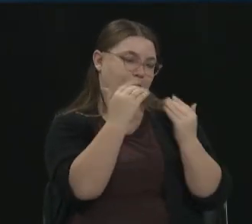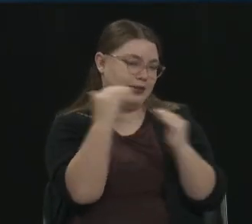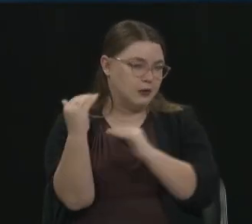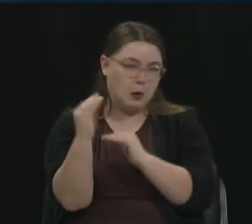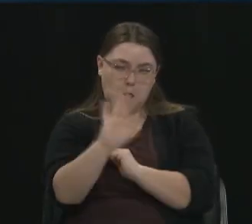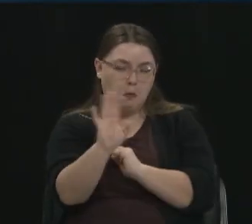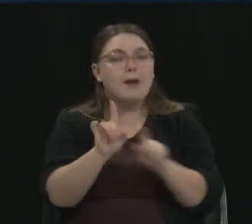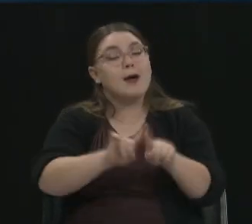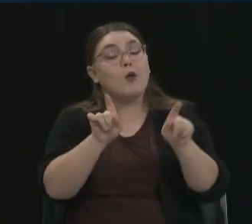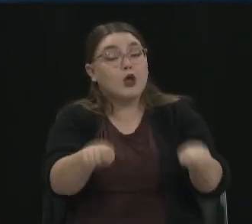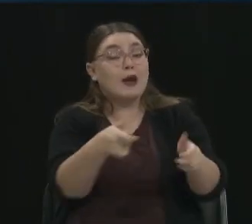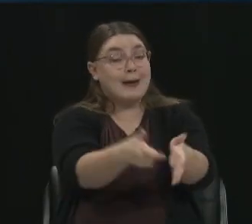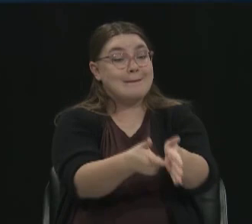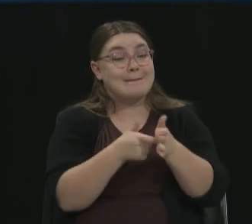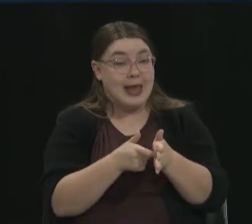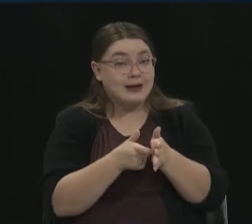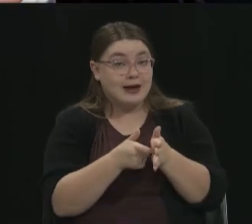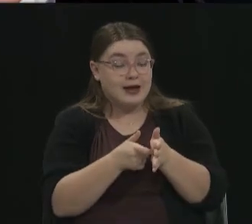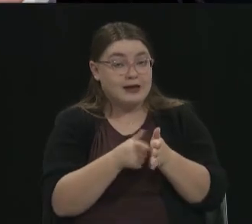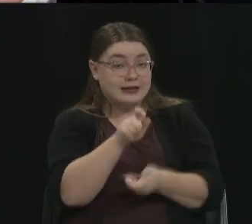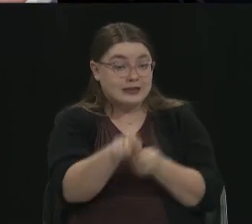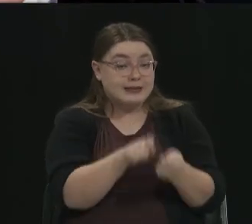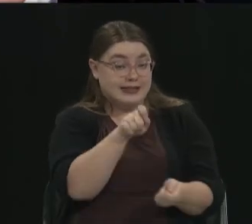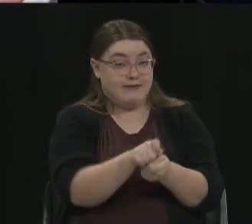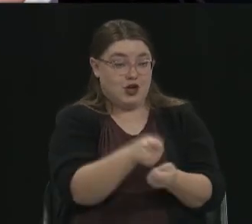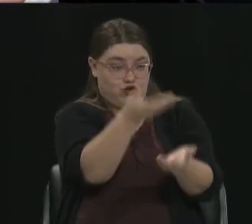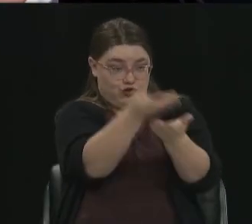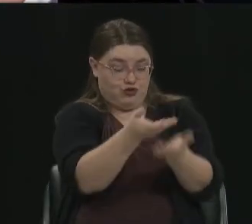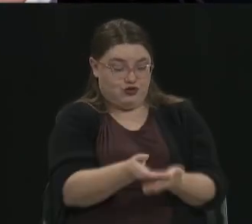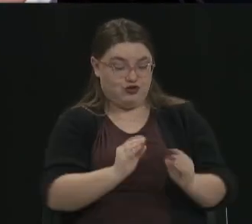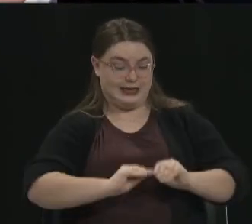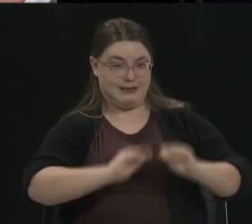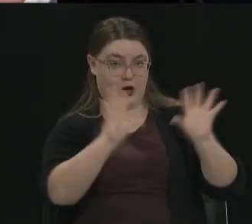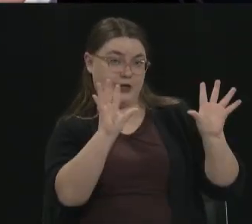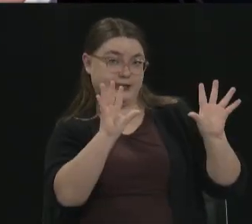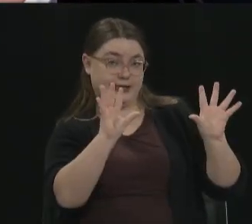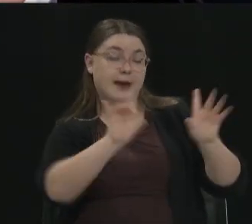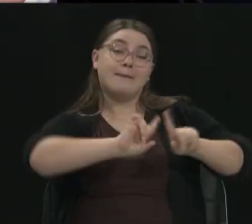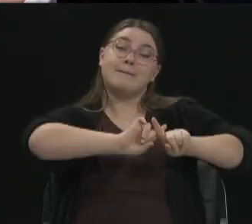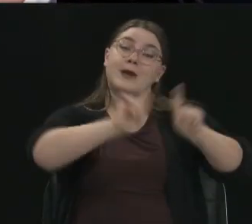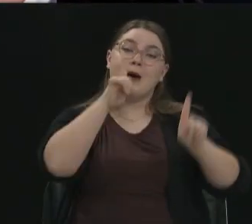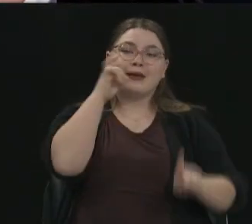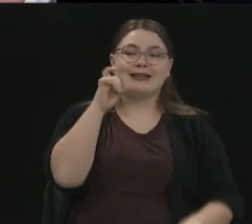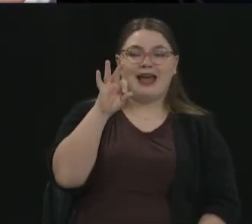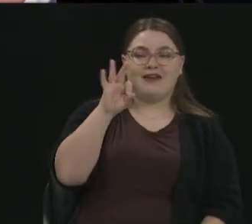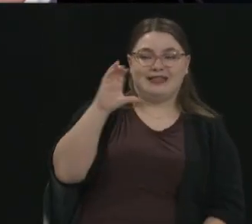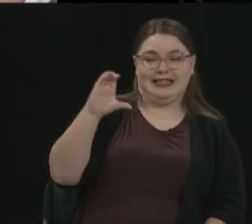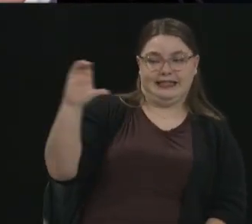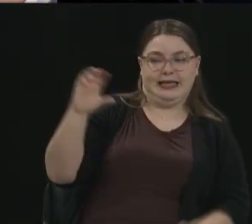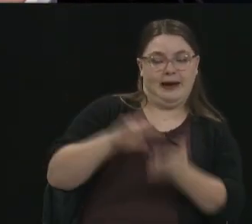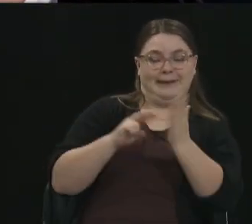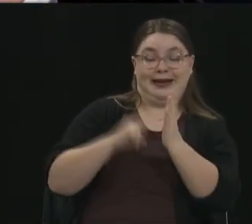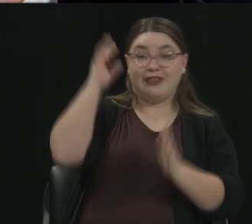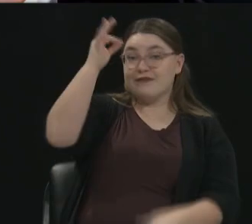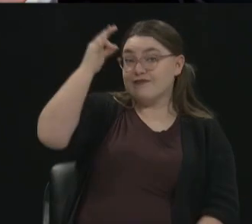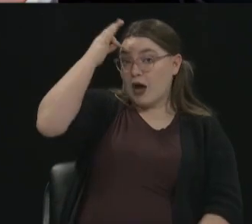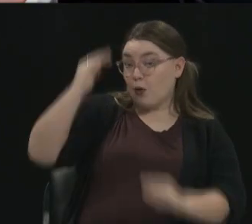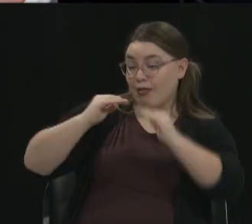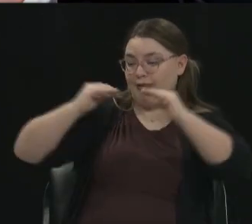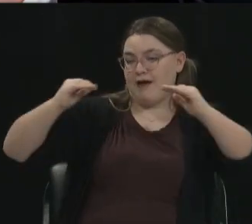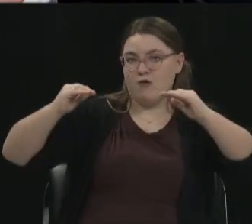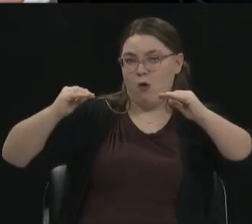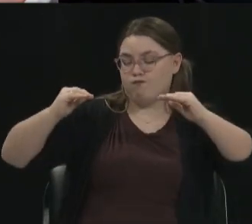mandate certain transparency. Is that right? Mm-hmm. Yes. But because of the FEC at the federal level, that's not